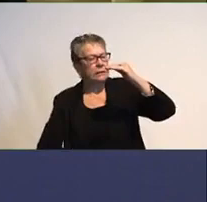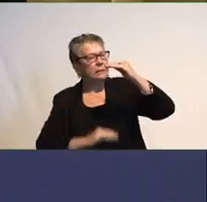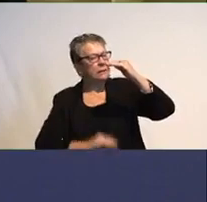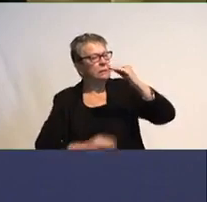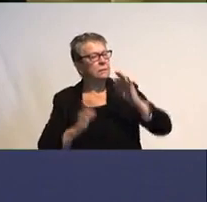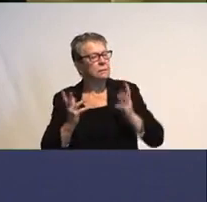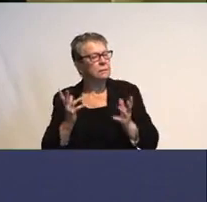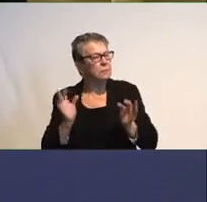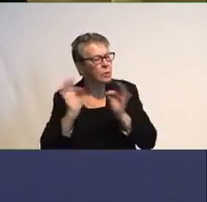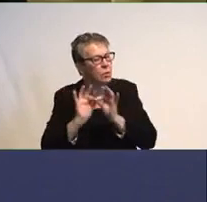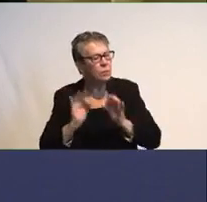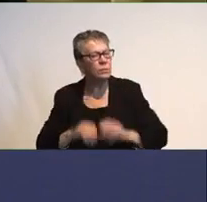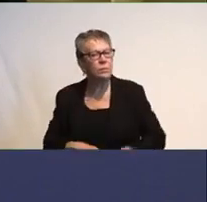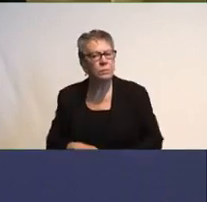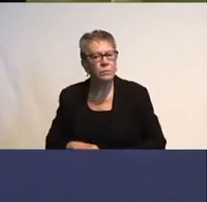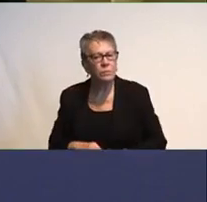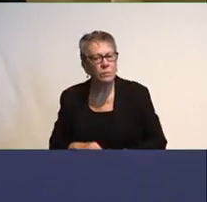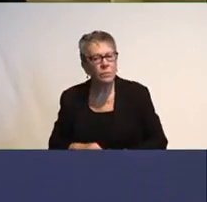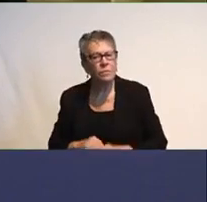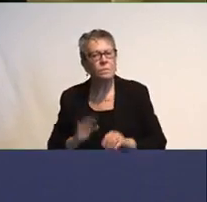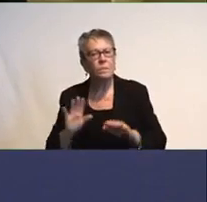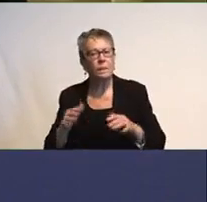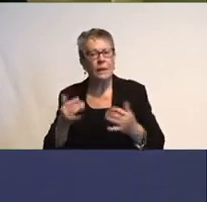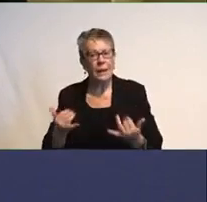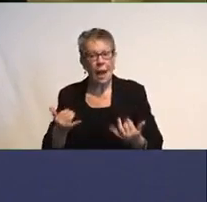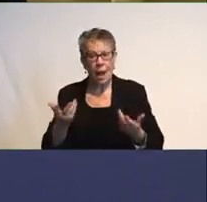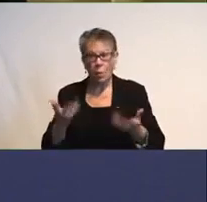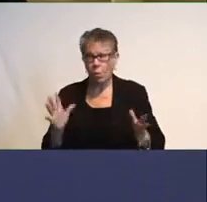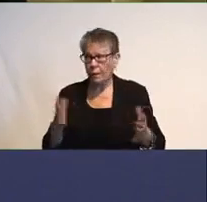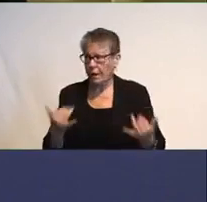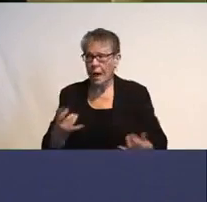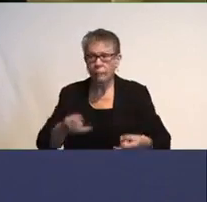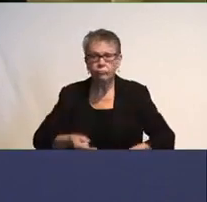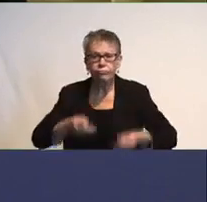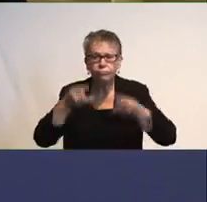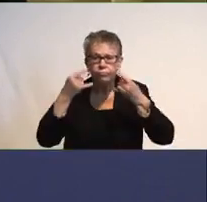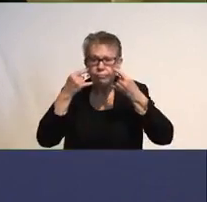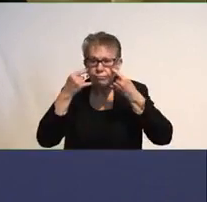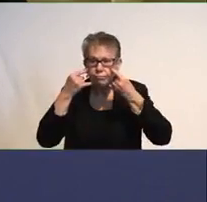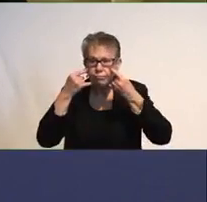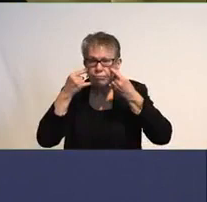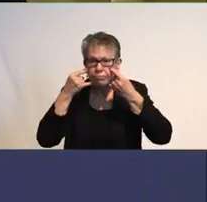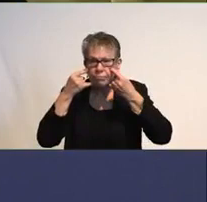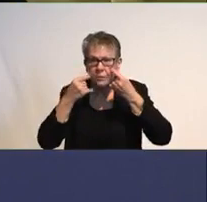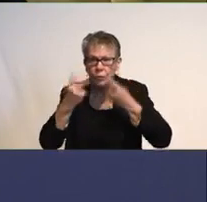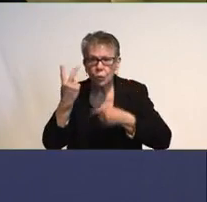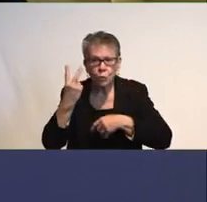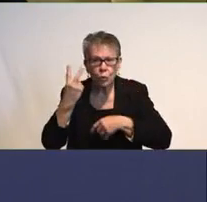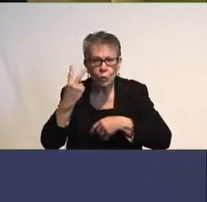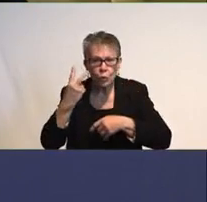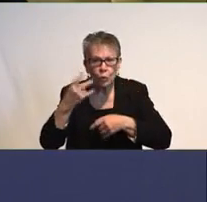With that, I'm going to double mask up, just to make sure we're doing the right thing here.